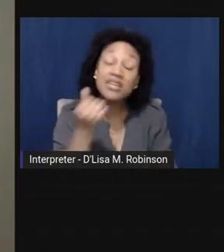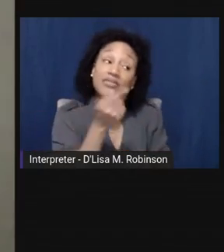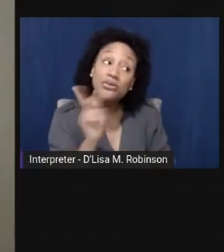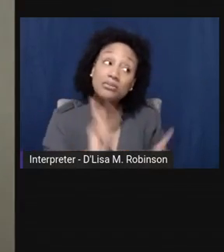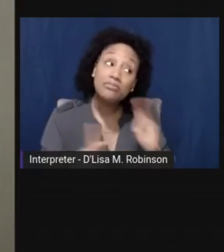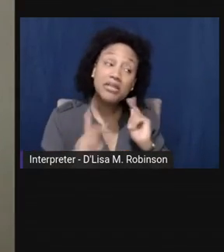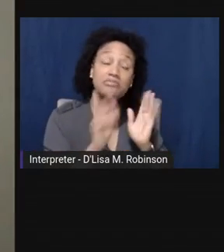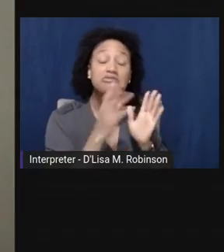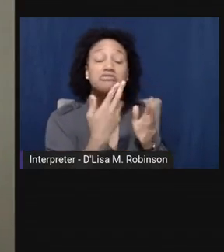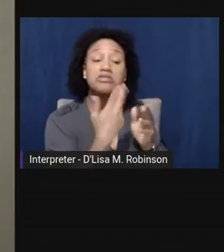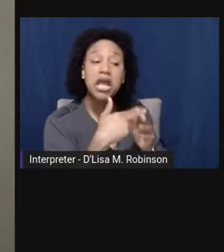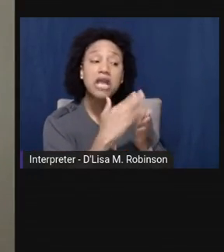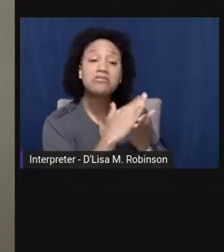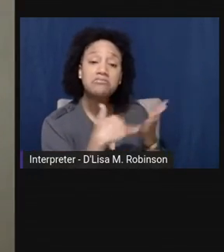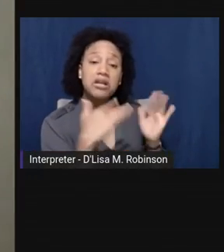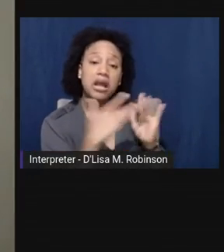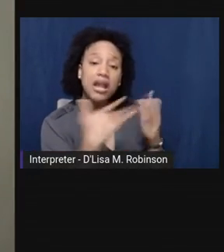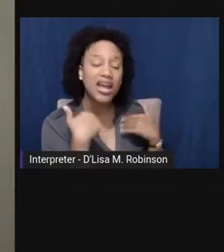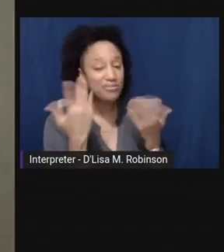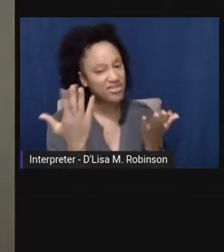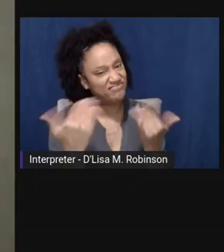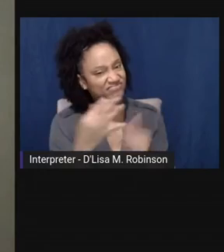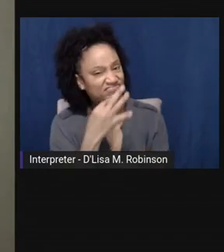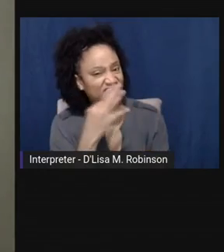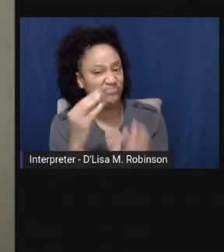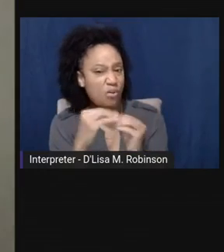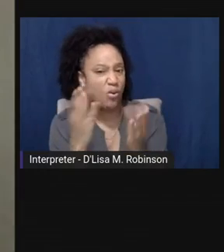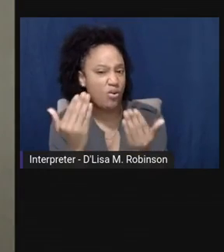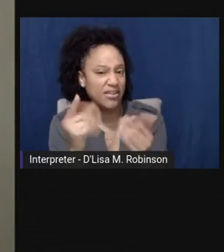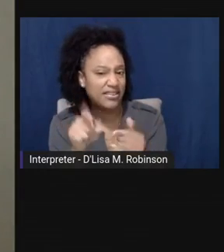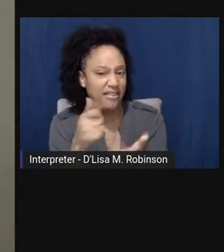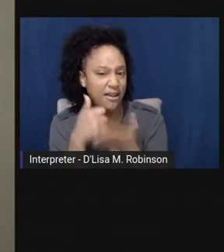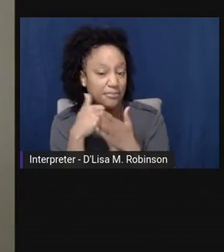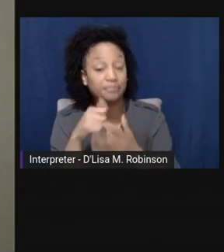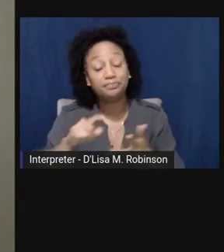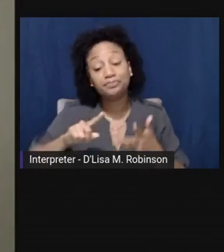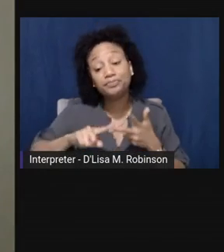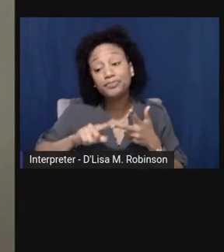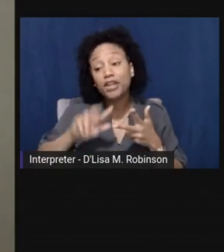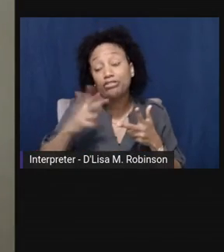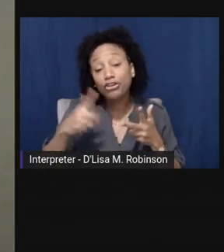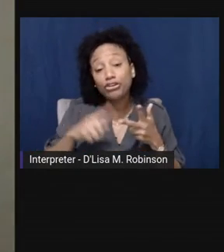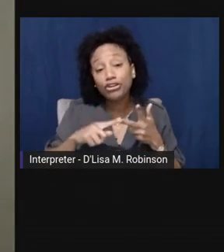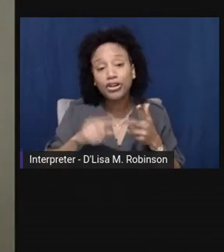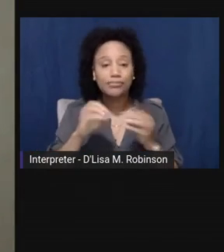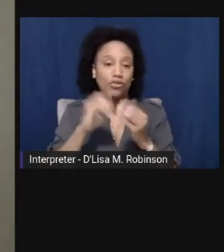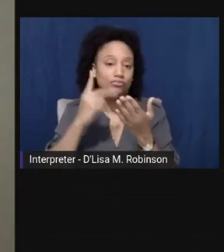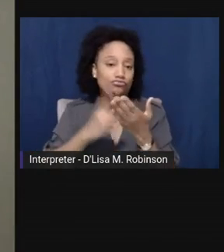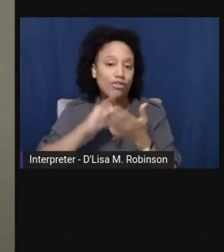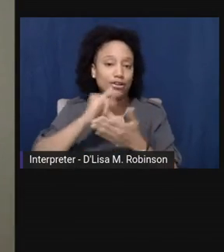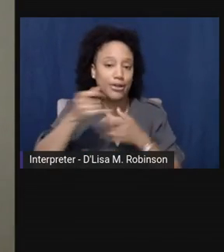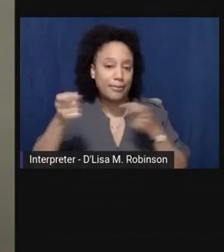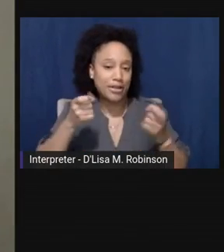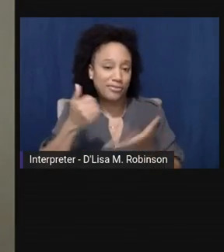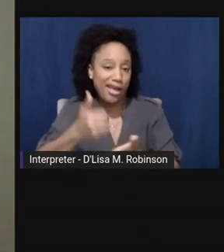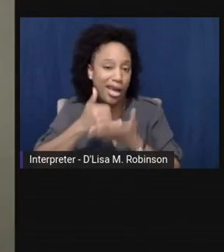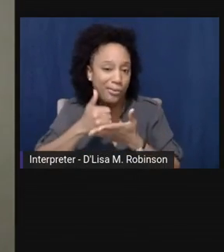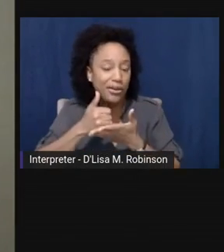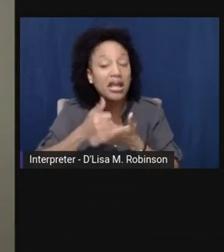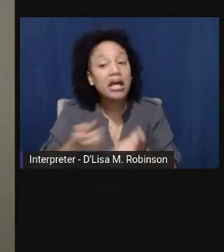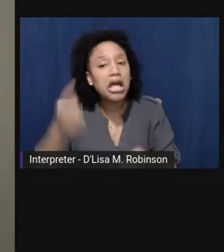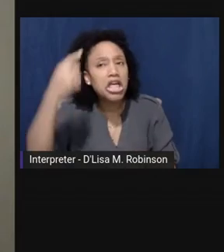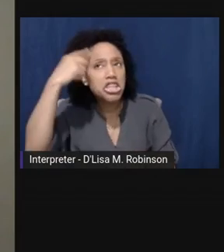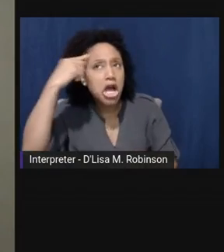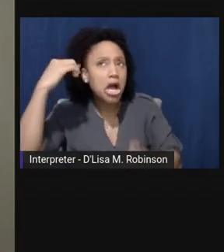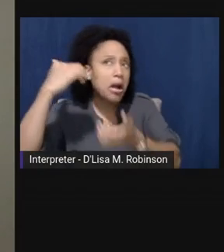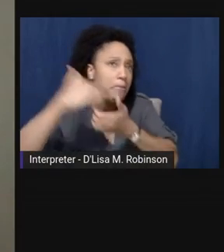my Rolodex, but we could really use some more expertise there. And the third thing I really need is more project management help, sort of a thought partner